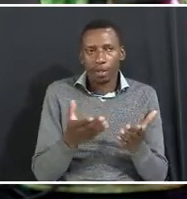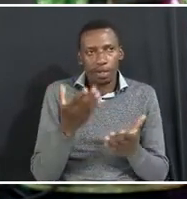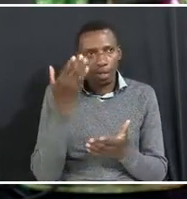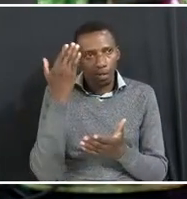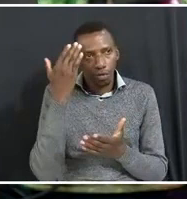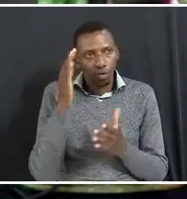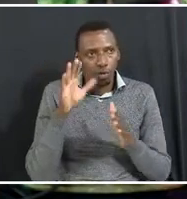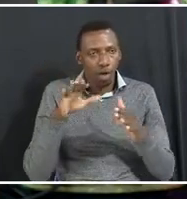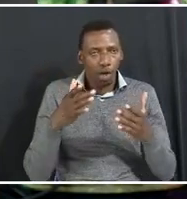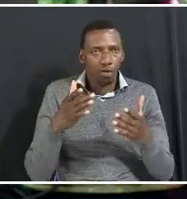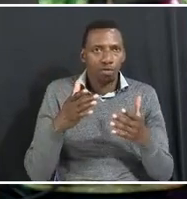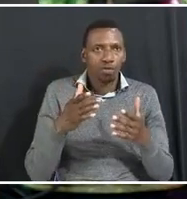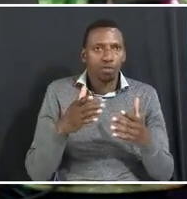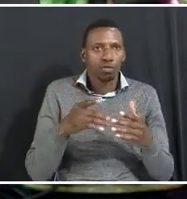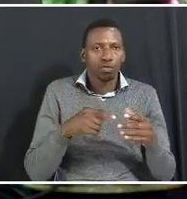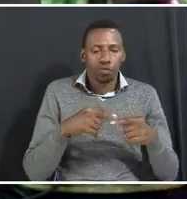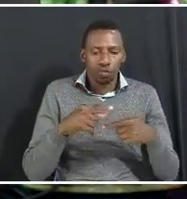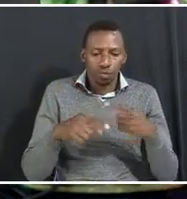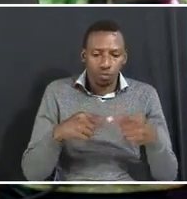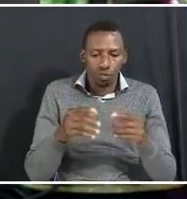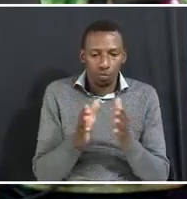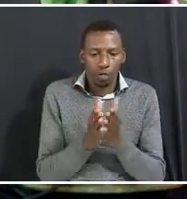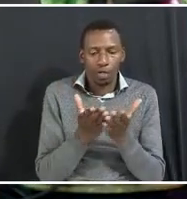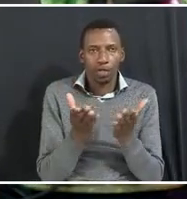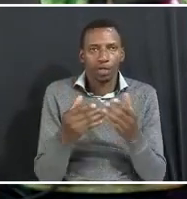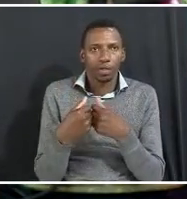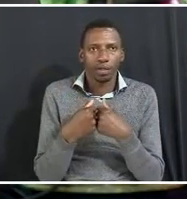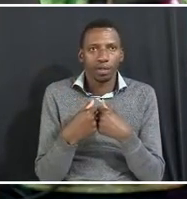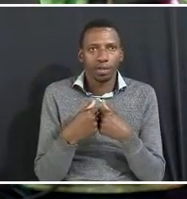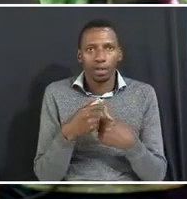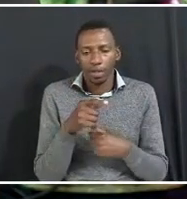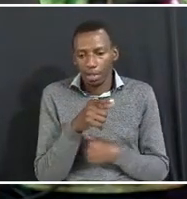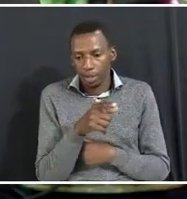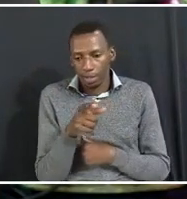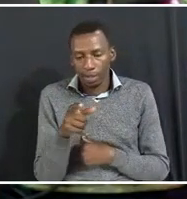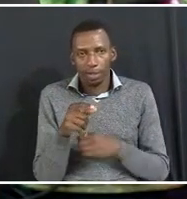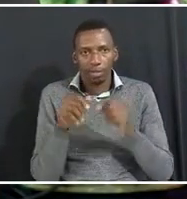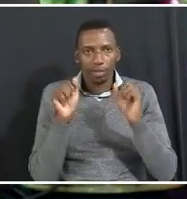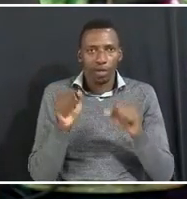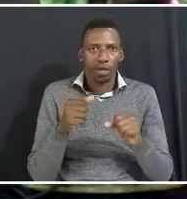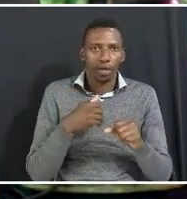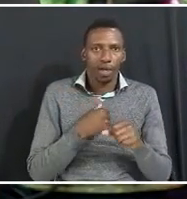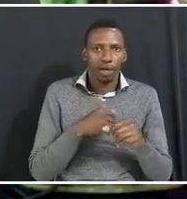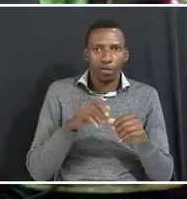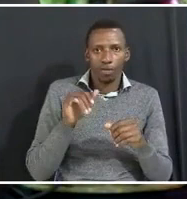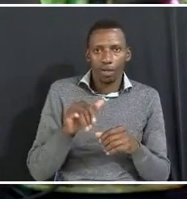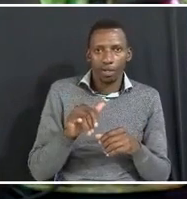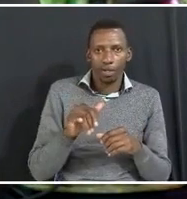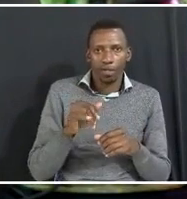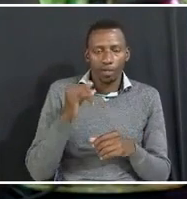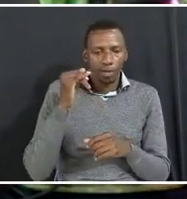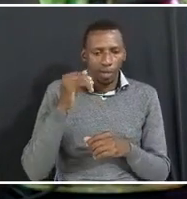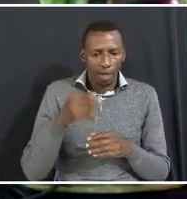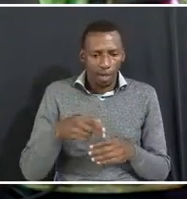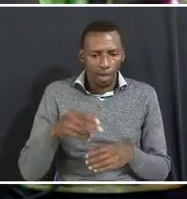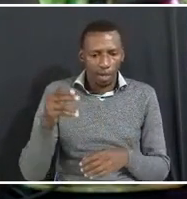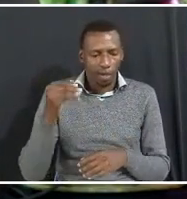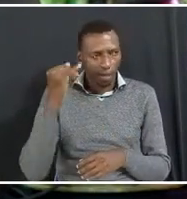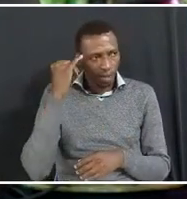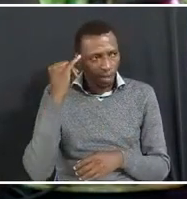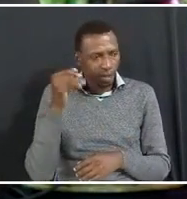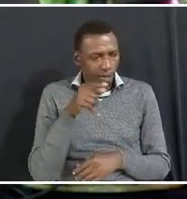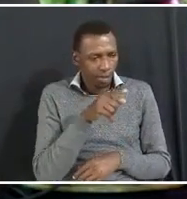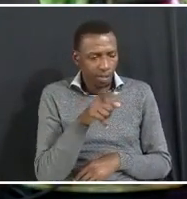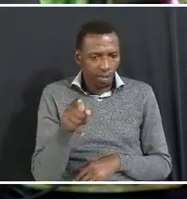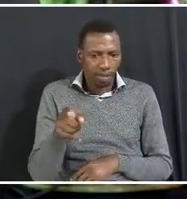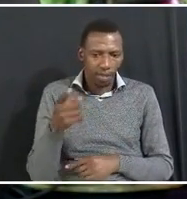how to go about issues. So this deaconess and deacon will be able to have that eye and notice that so-and-so has come, is not